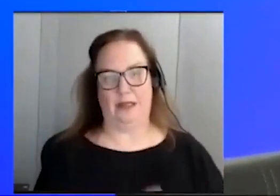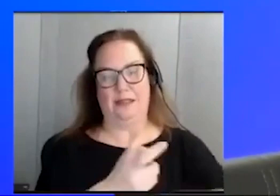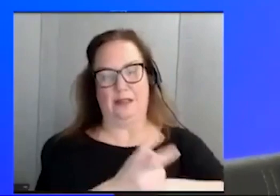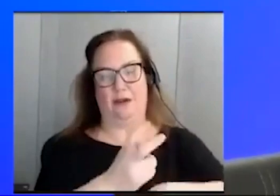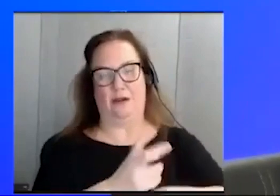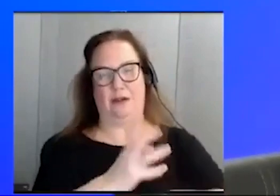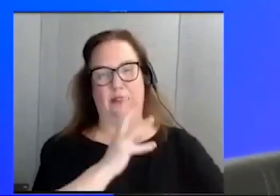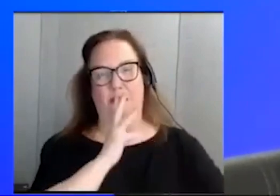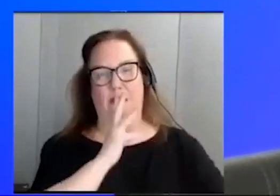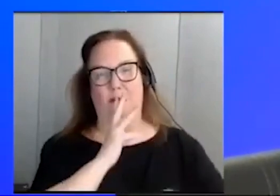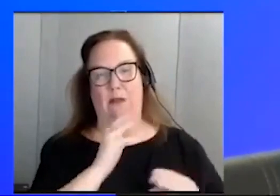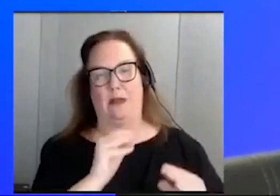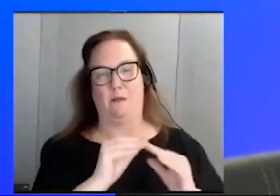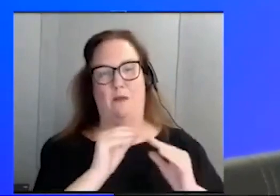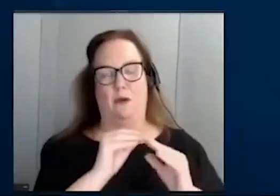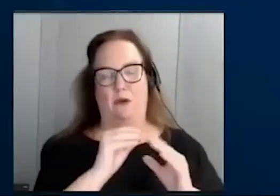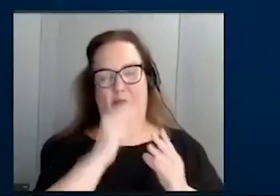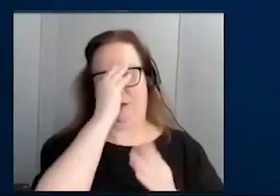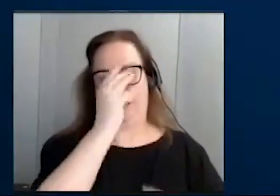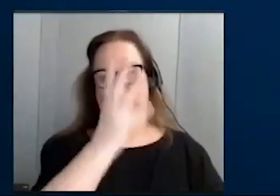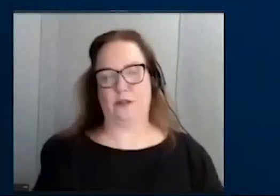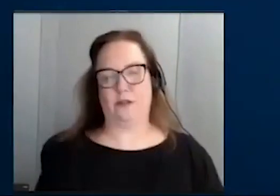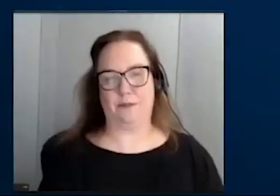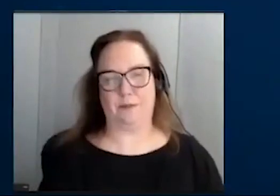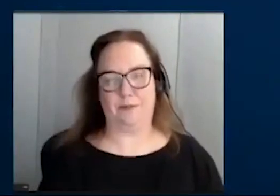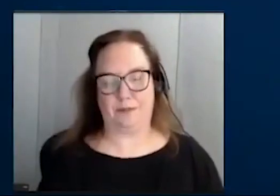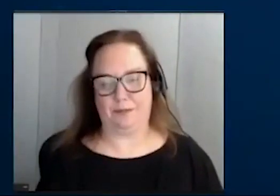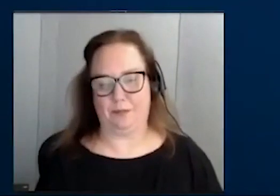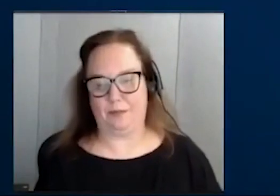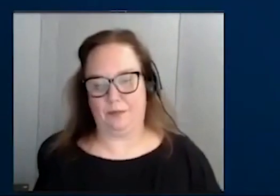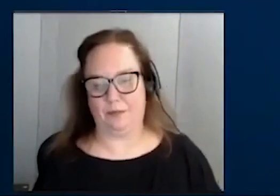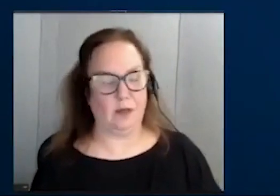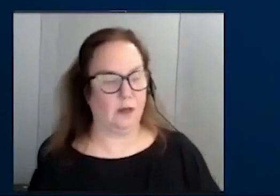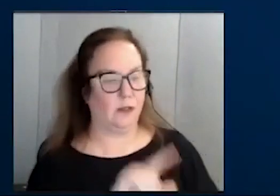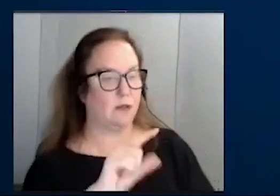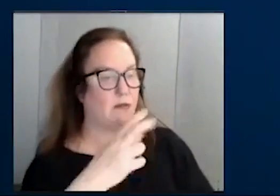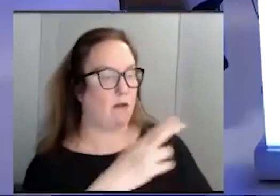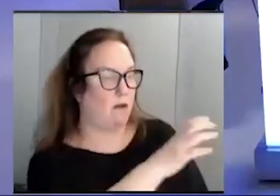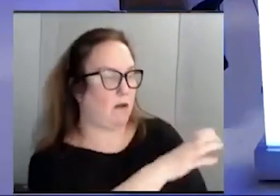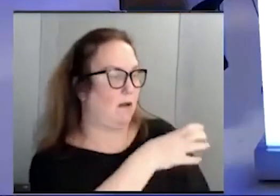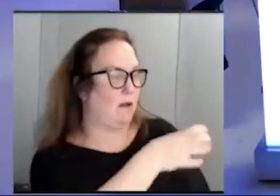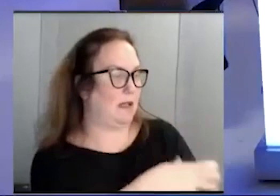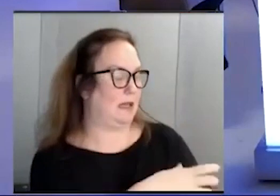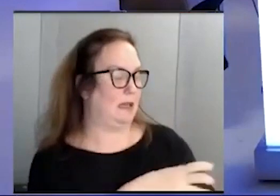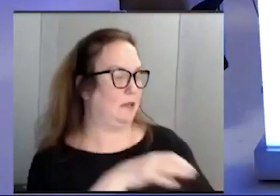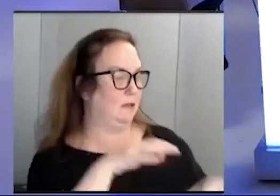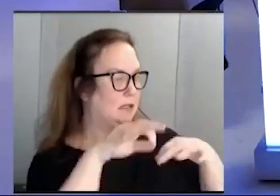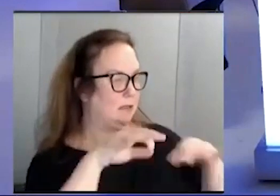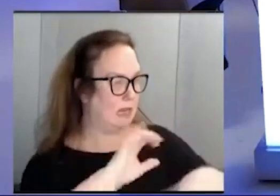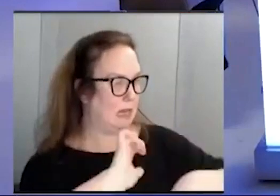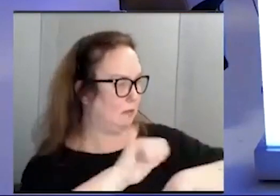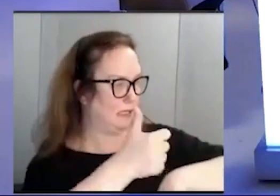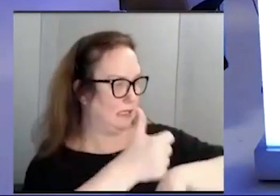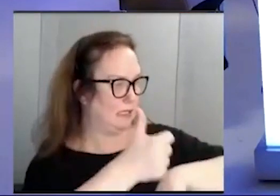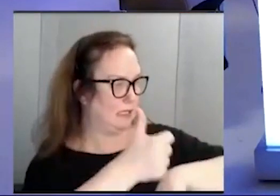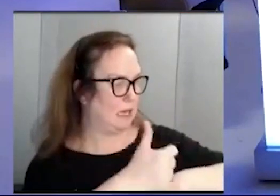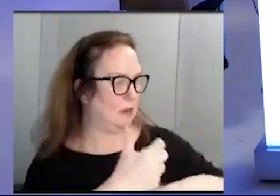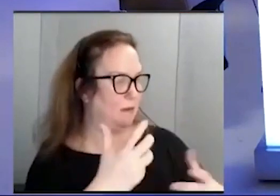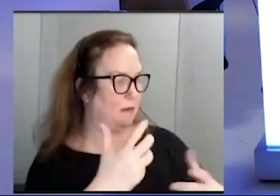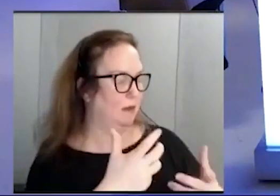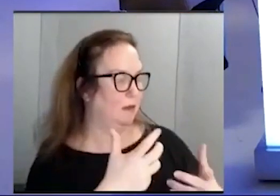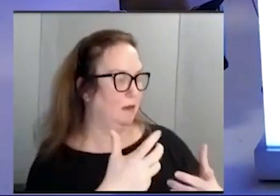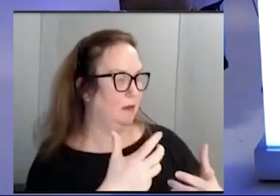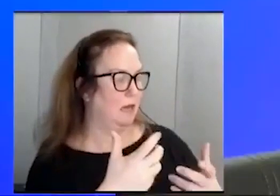more information. Tell us a little bit about the Long Haul Clinic, how it started, how it's all come together, kind of where it started and where it is